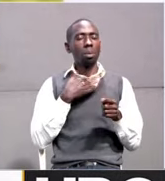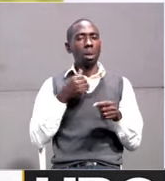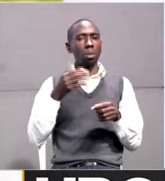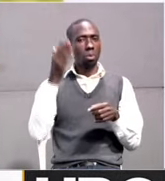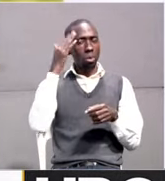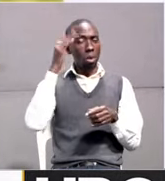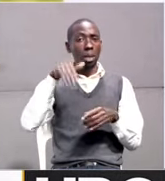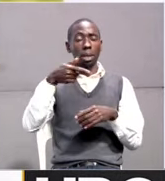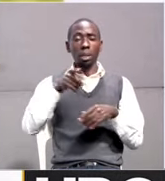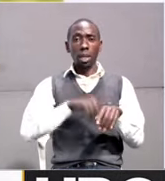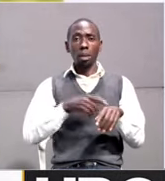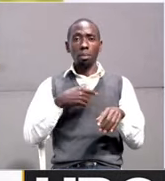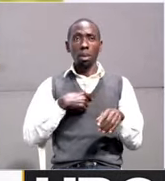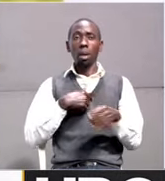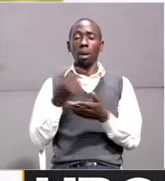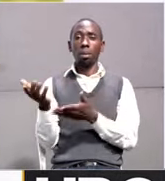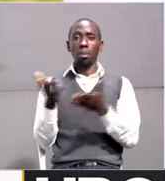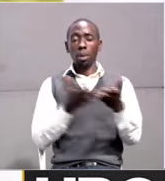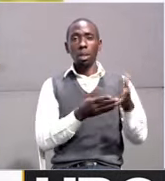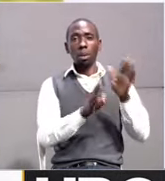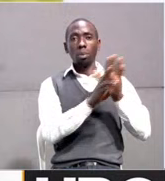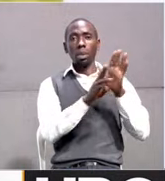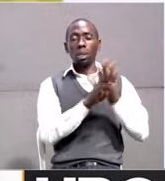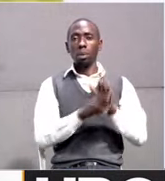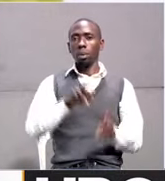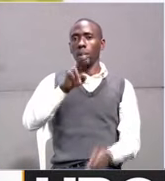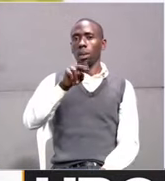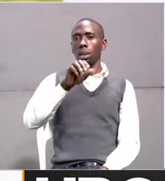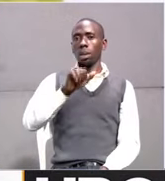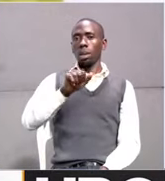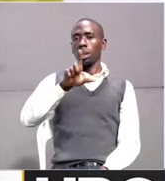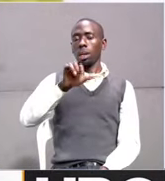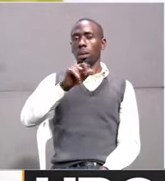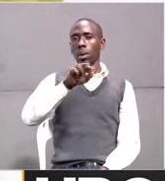time I will have to bring the witness of Narwanga to tell us